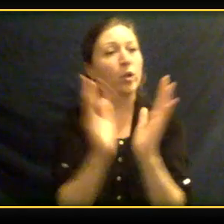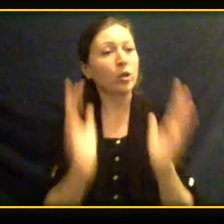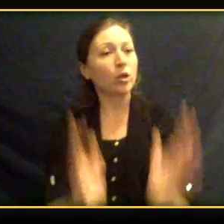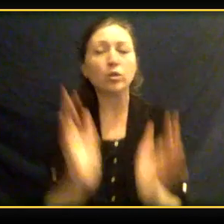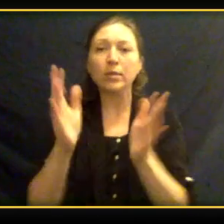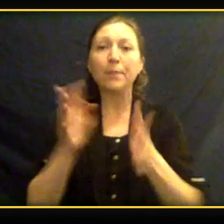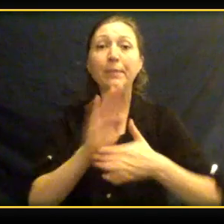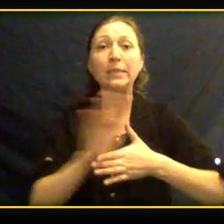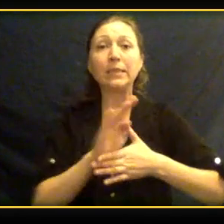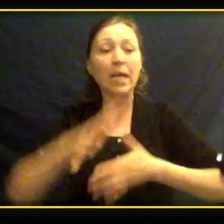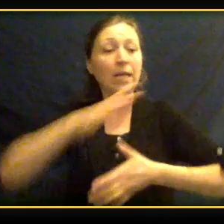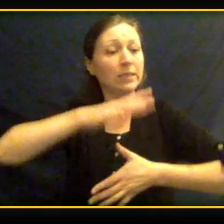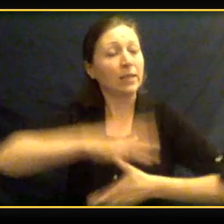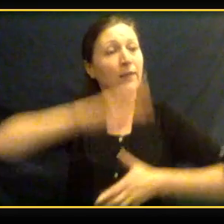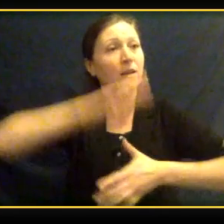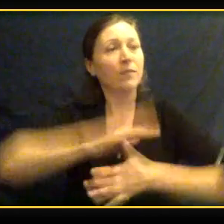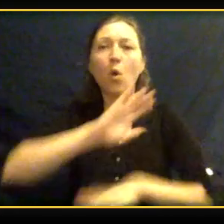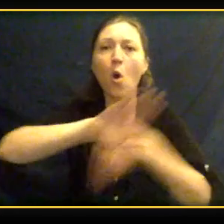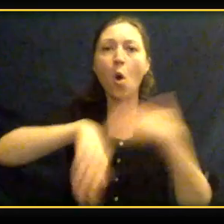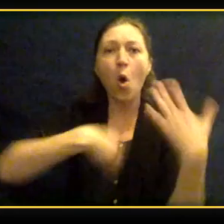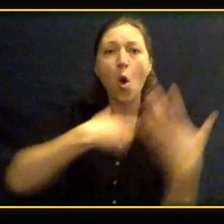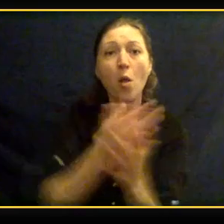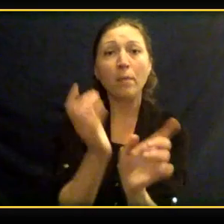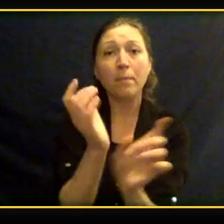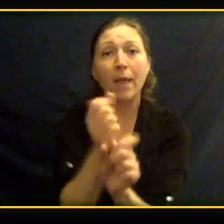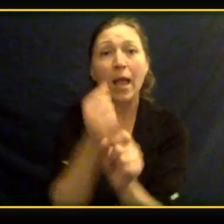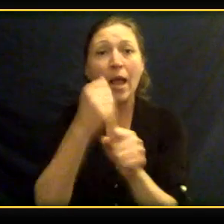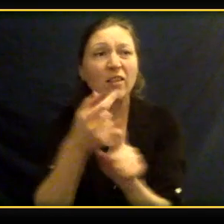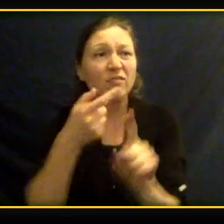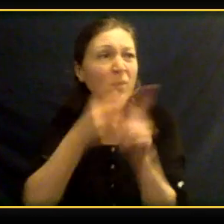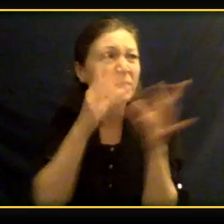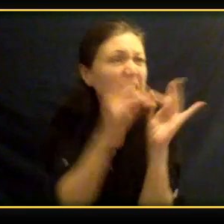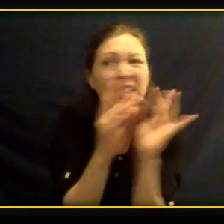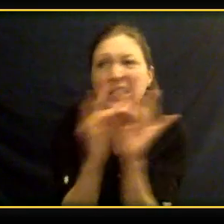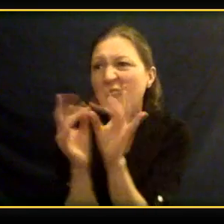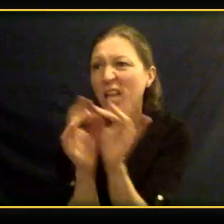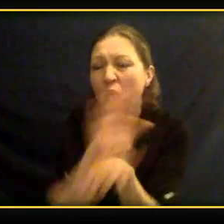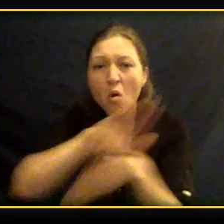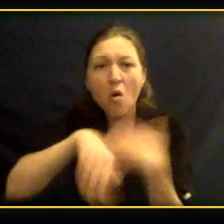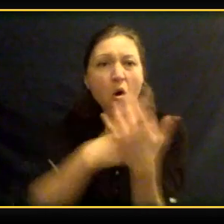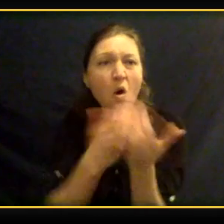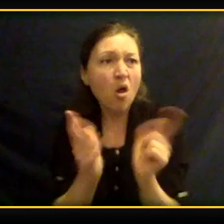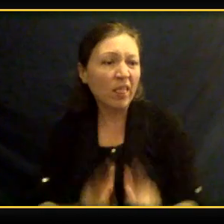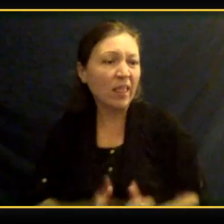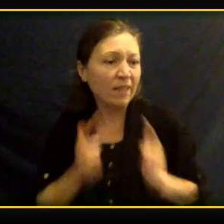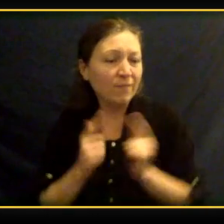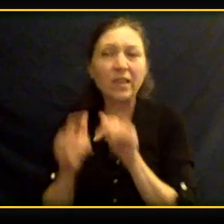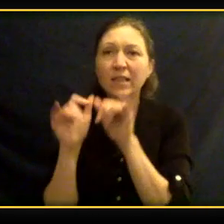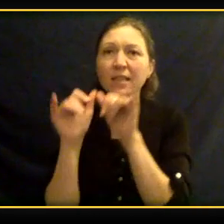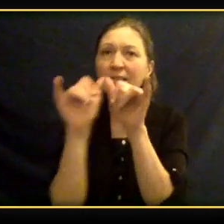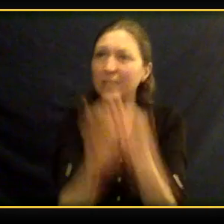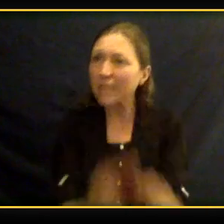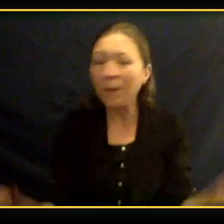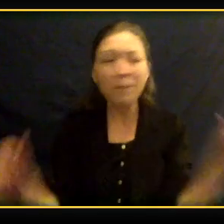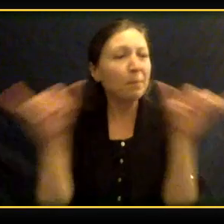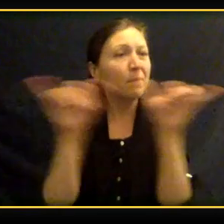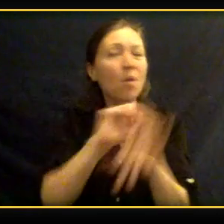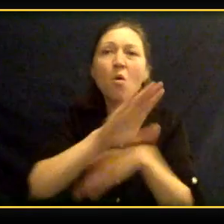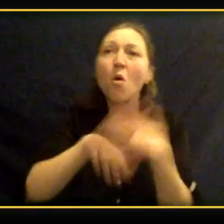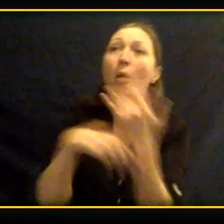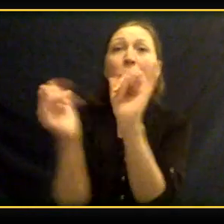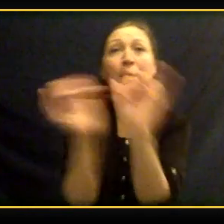of ticky-tacky, and they all look just the same. And they all play on the golf course and drink